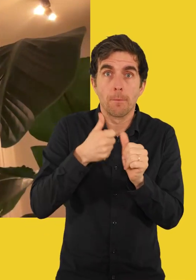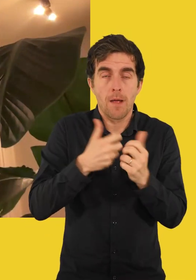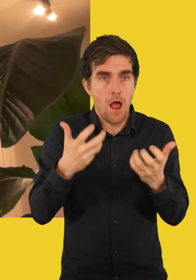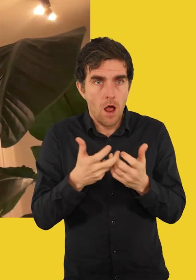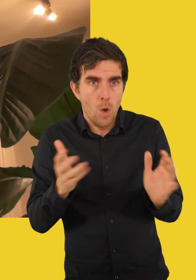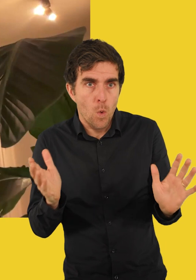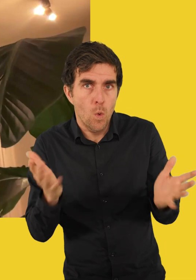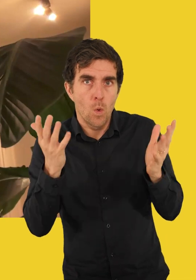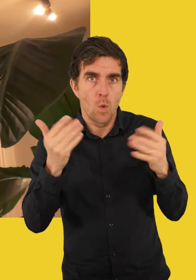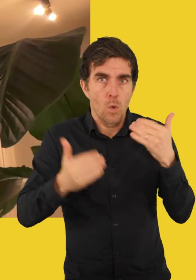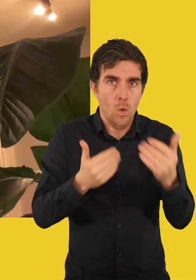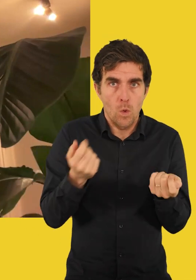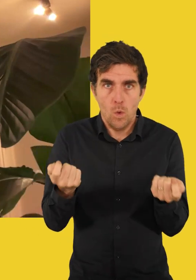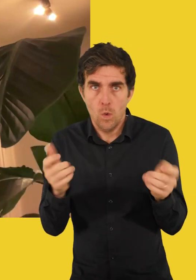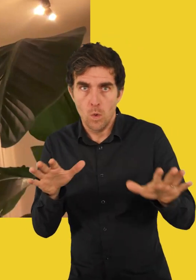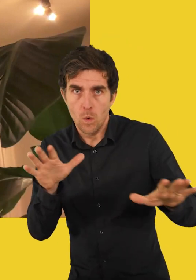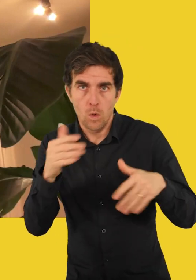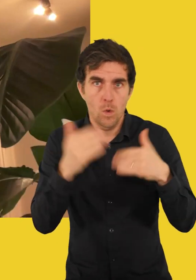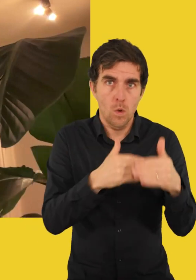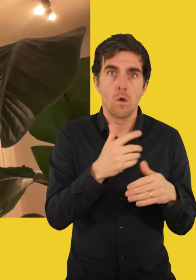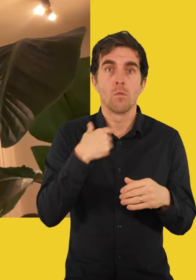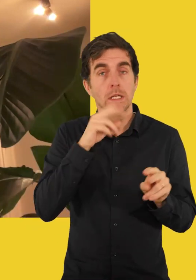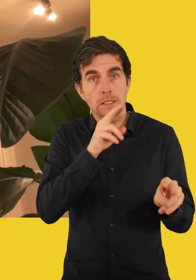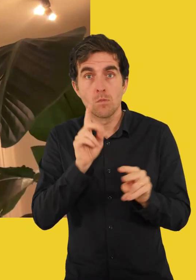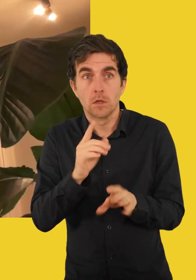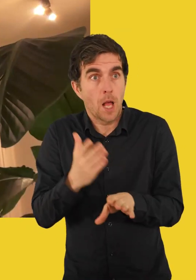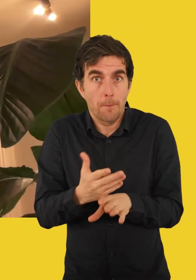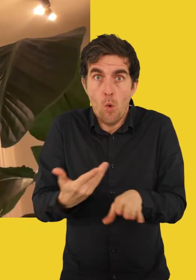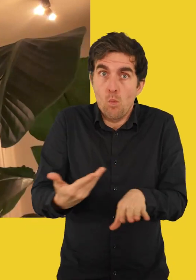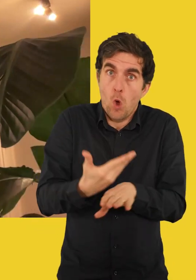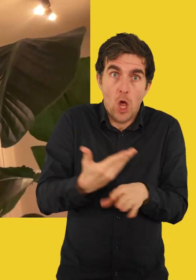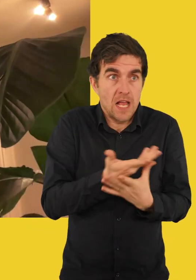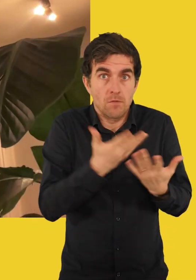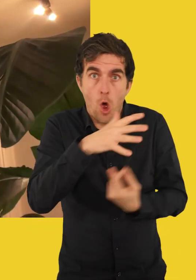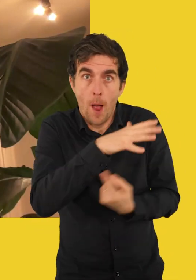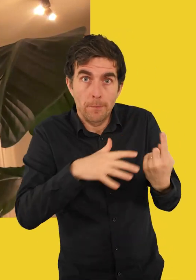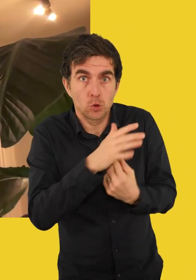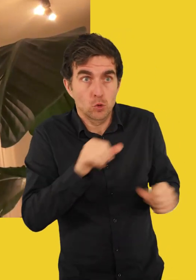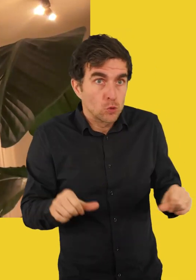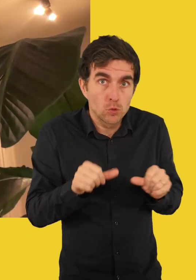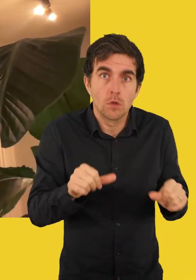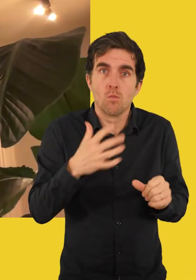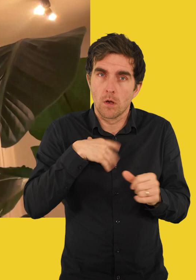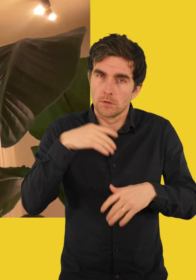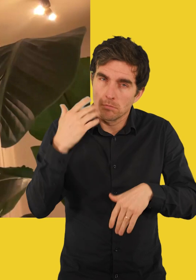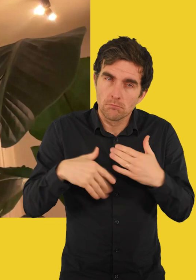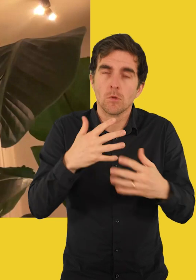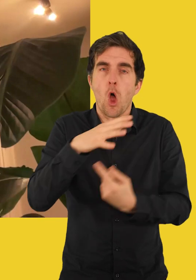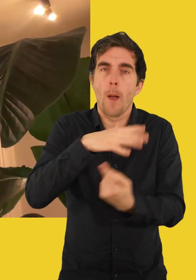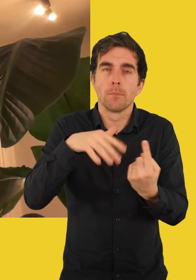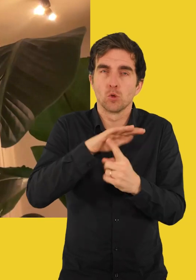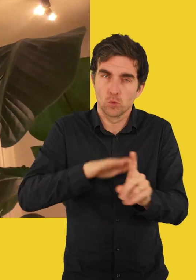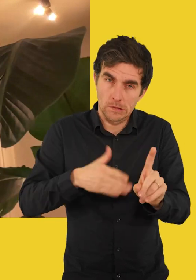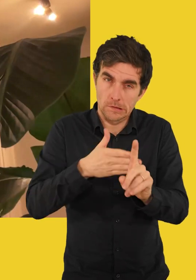collectives. So that's one thing that we do, actually working with communities to build